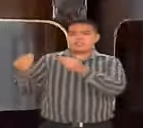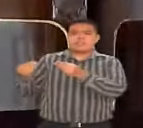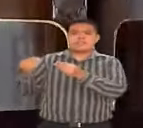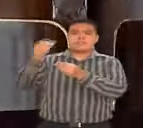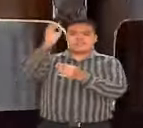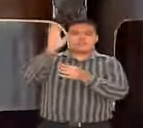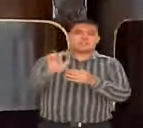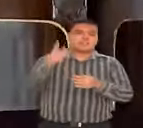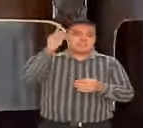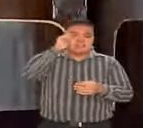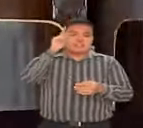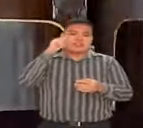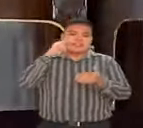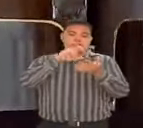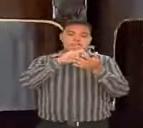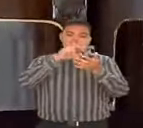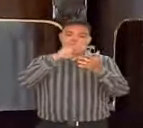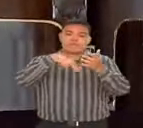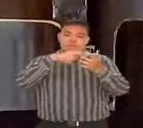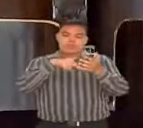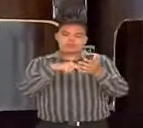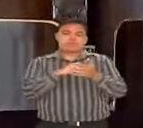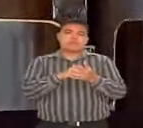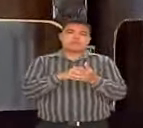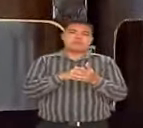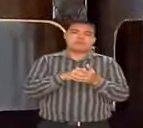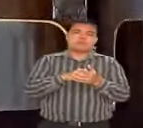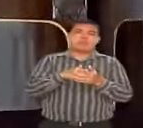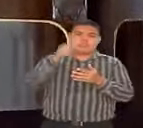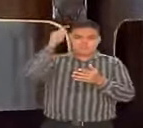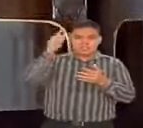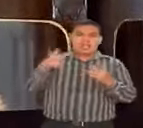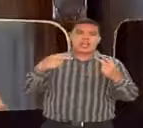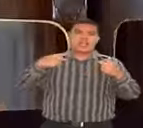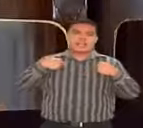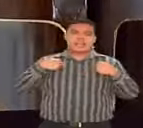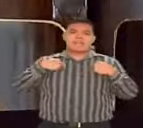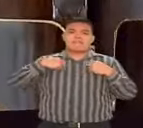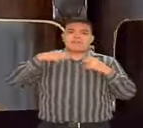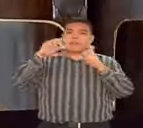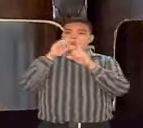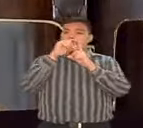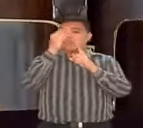in that Word of God that He has given to me. God has a word for you.